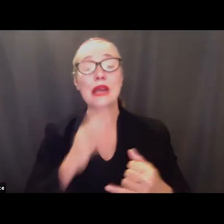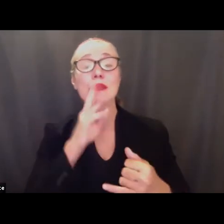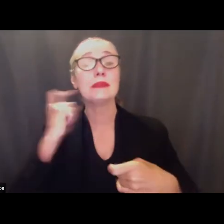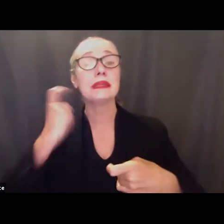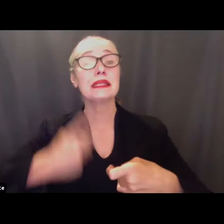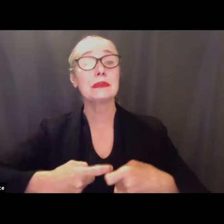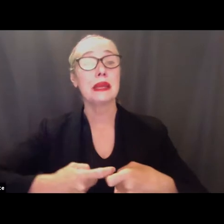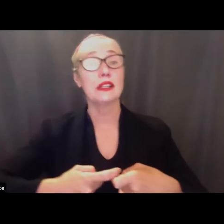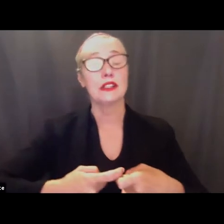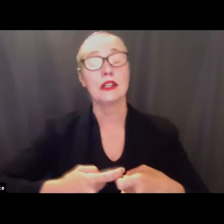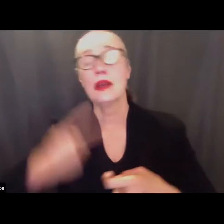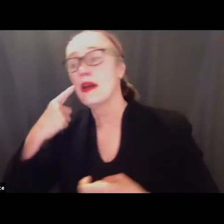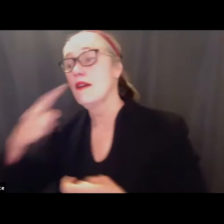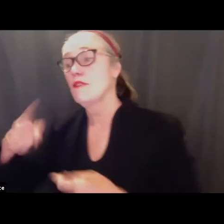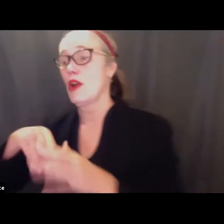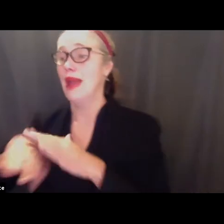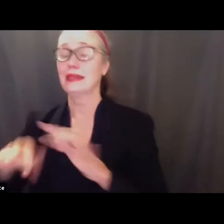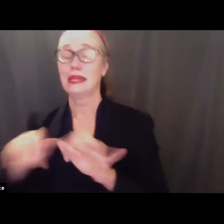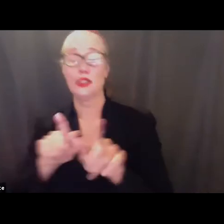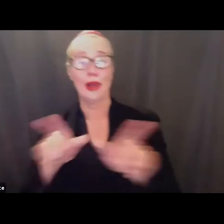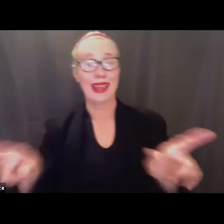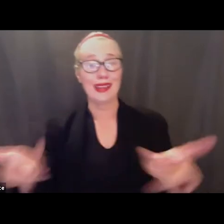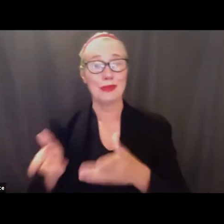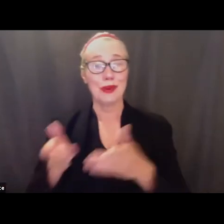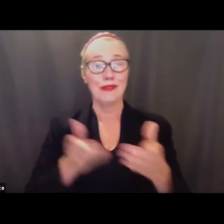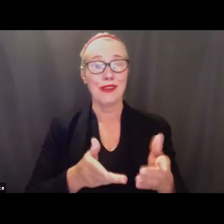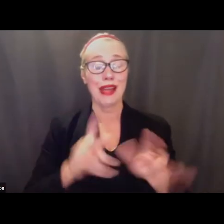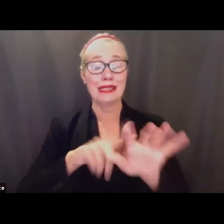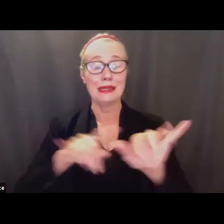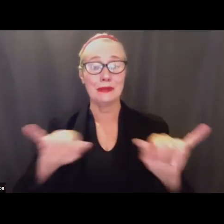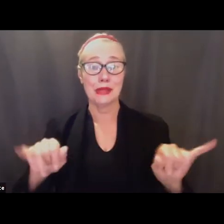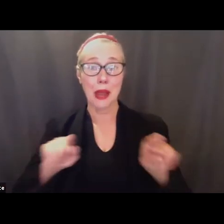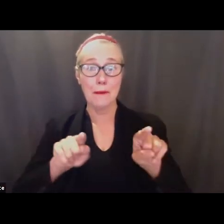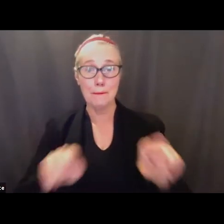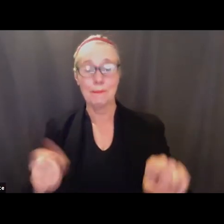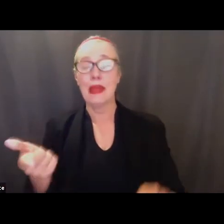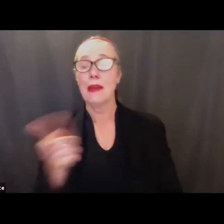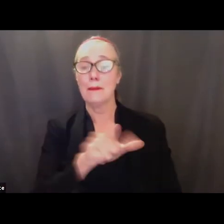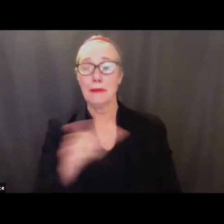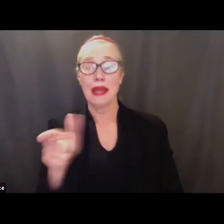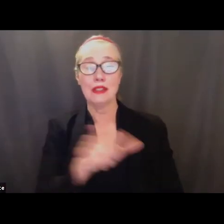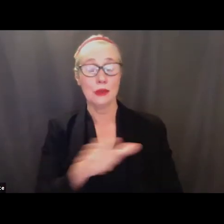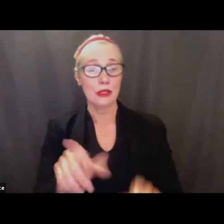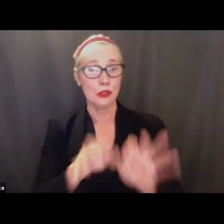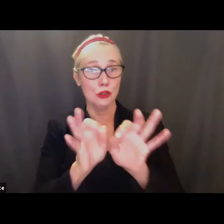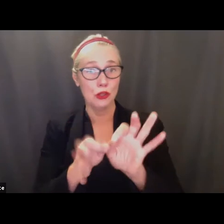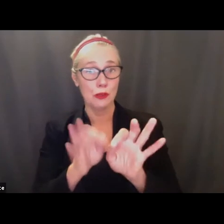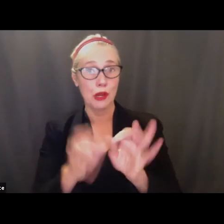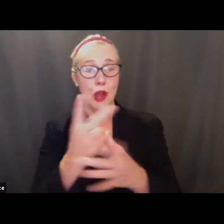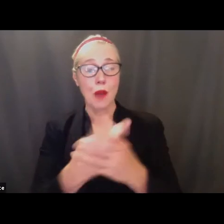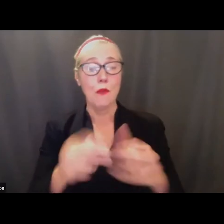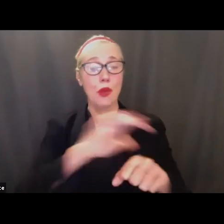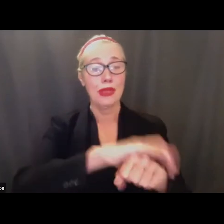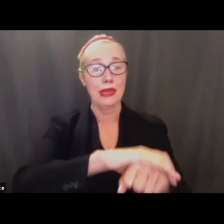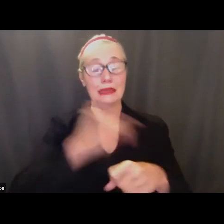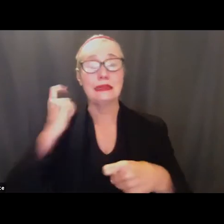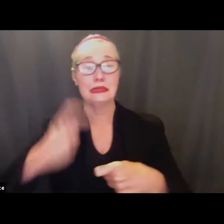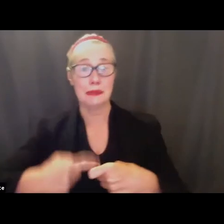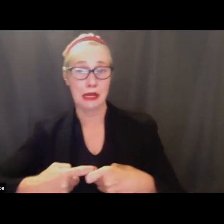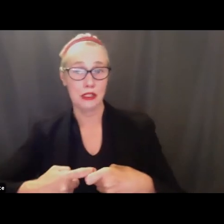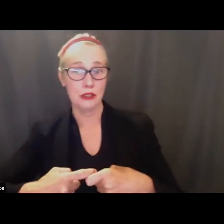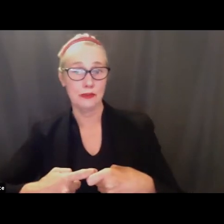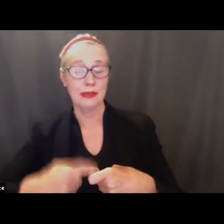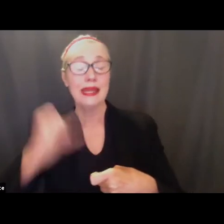in order to provide language access we will be providing simultaneous bi-directional interpretation in english and spanish if you are